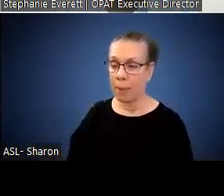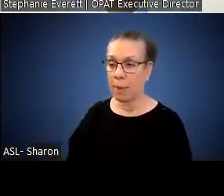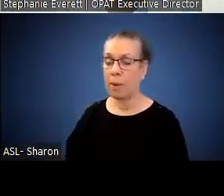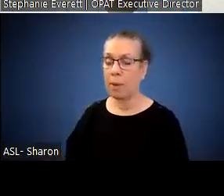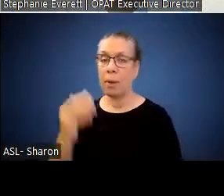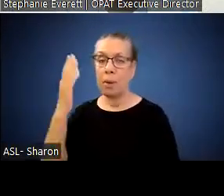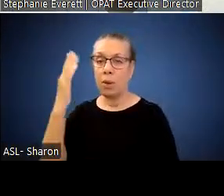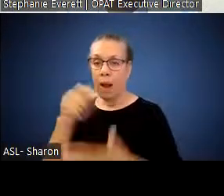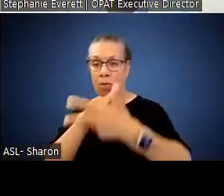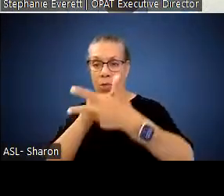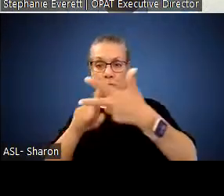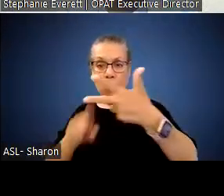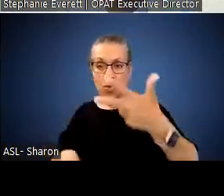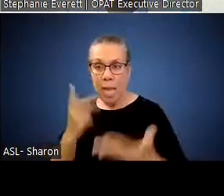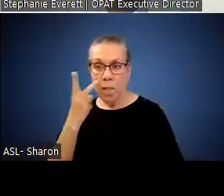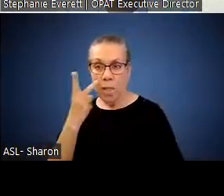those